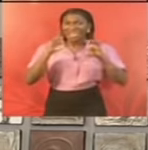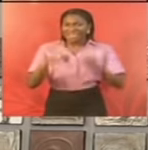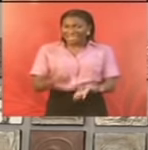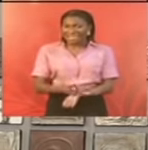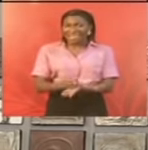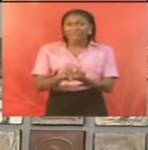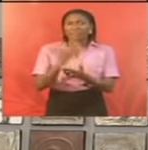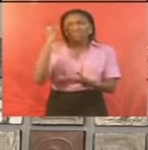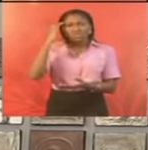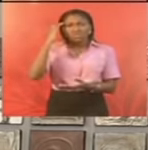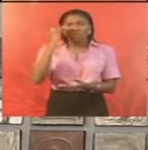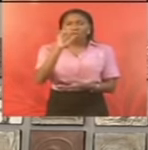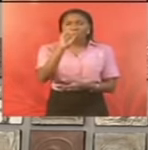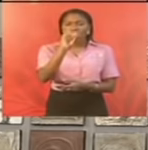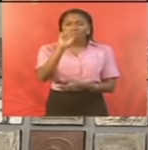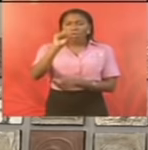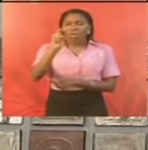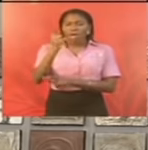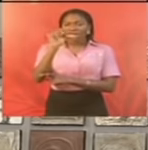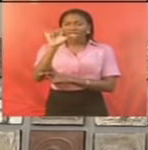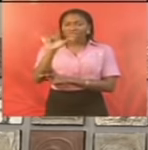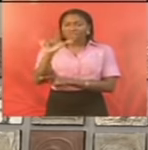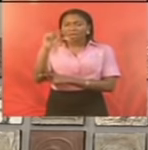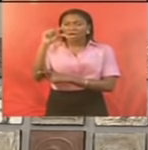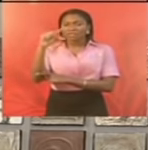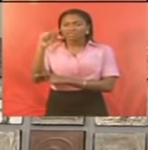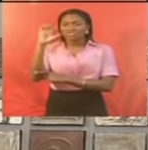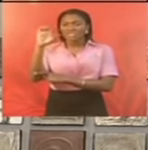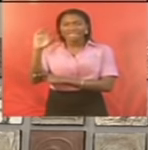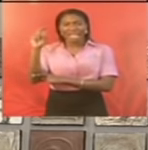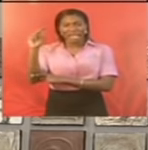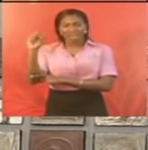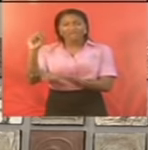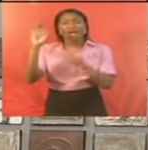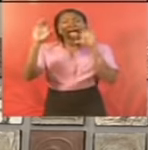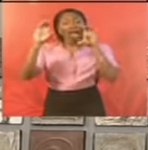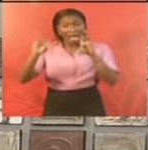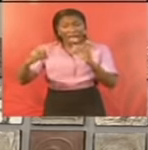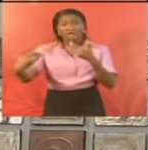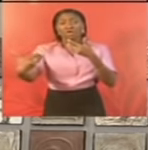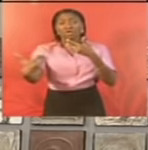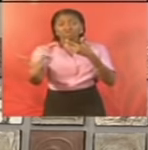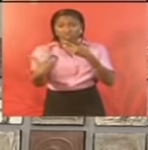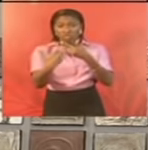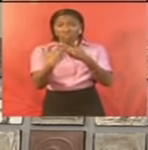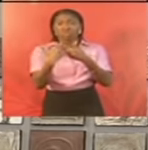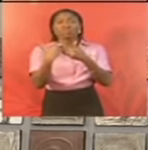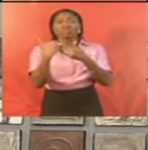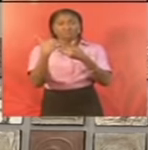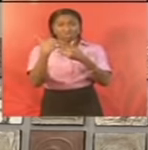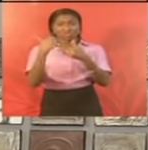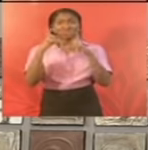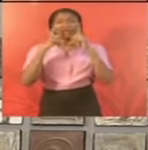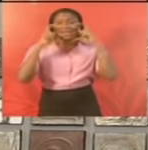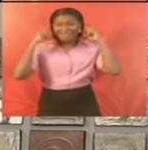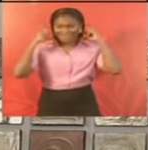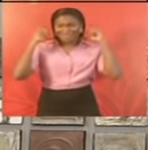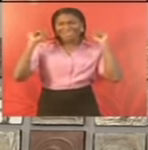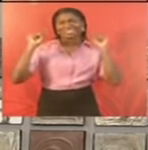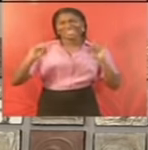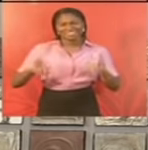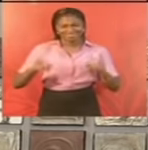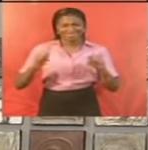get into, through, and around the mask without any difficulty whatsoever. And they're also not designed in such a way that they trap